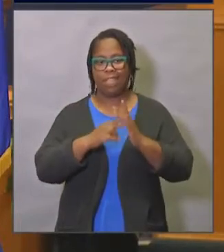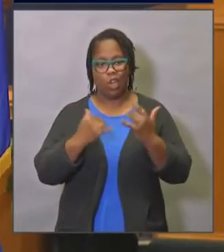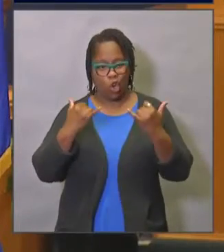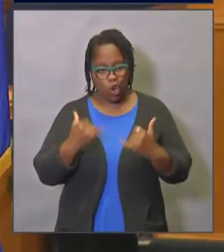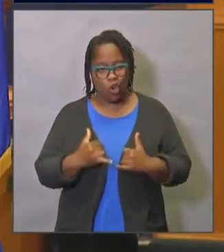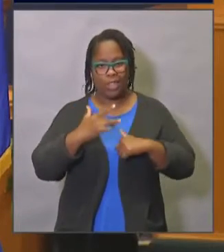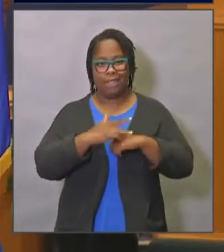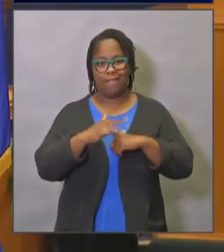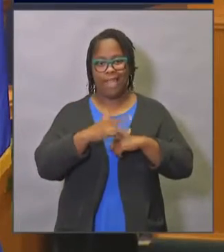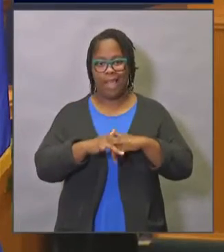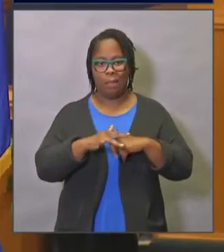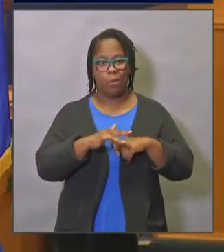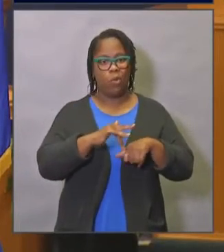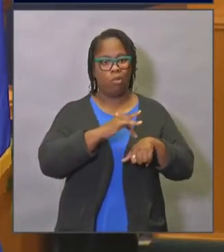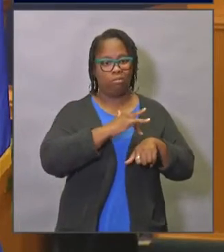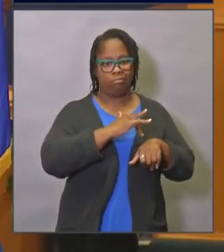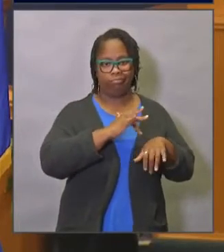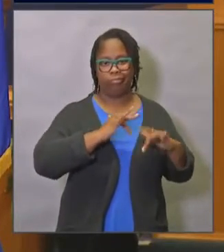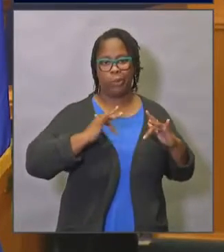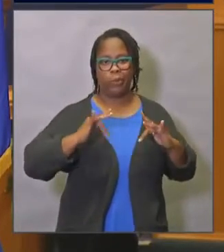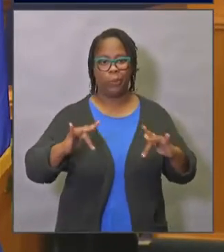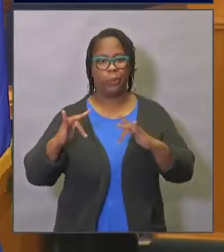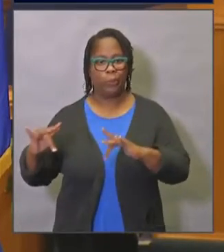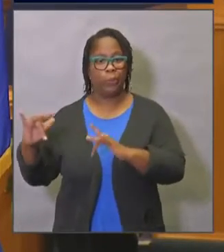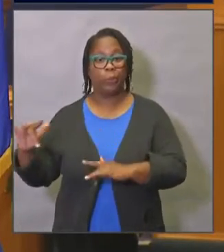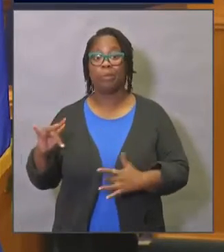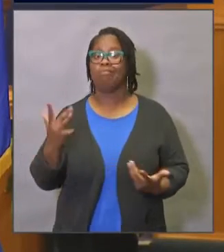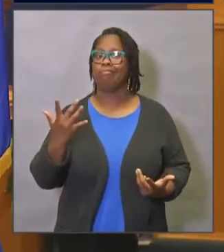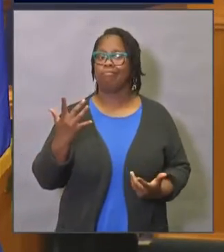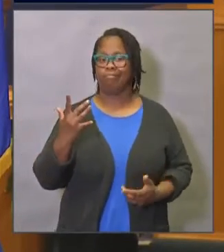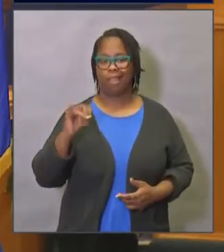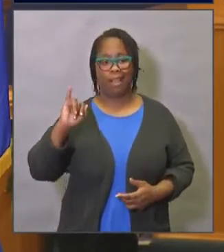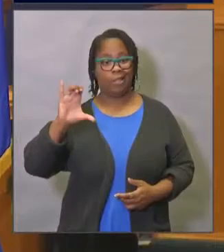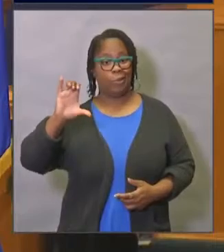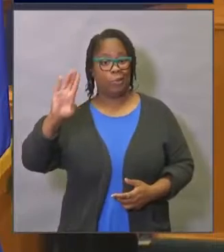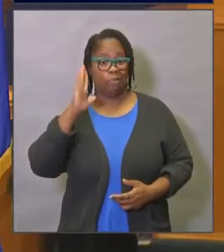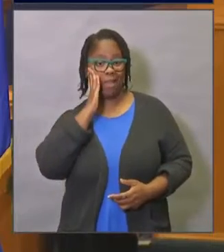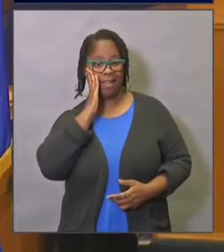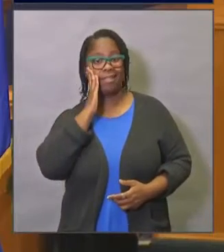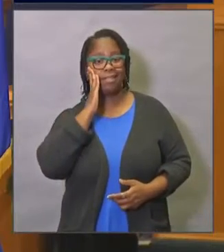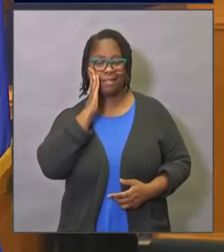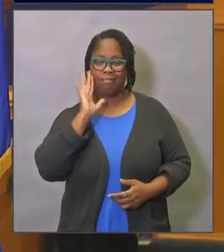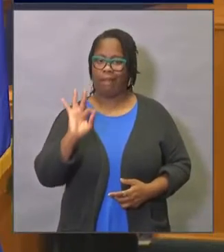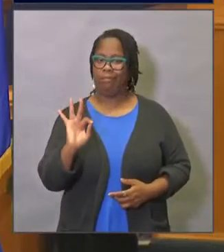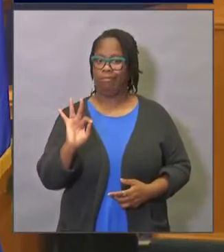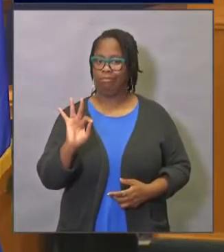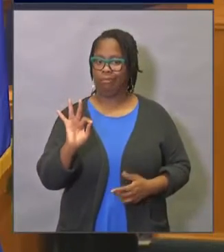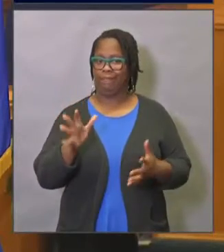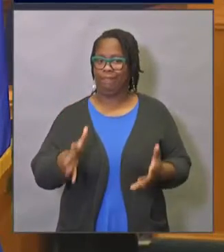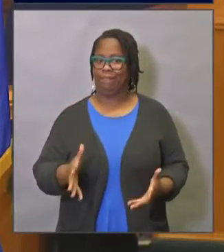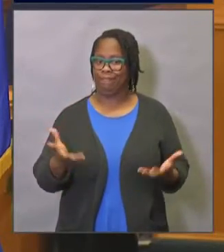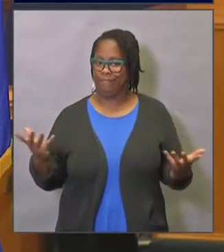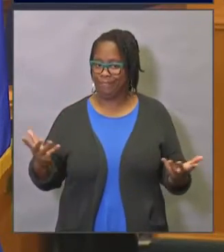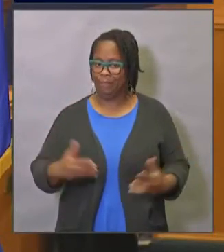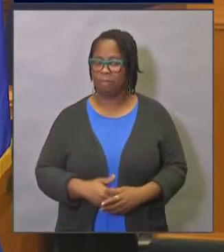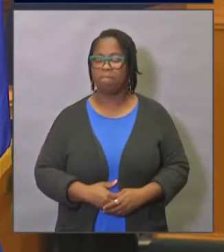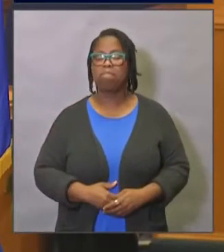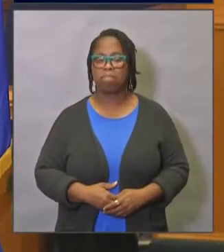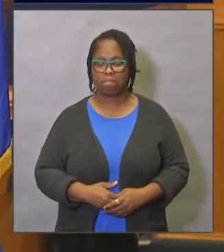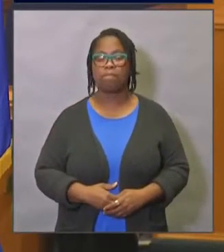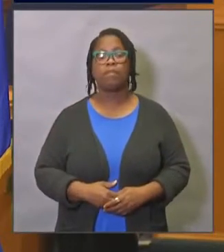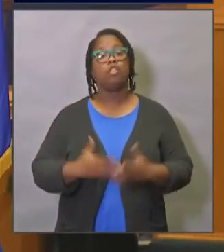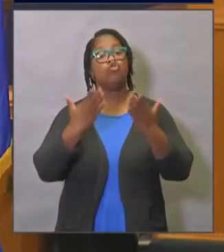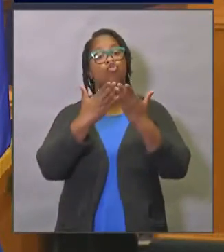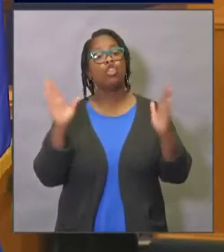available to take a patient who requires ICU level care. In terms of your question about deaths in general, Dr.